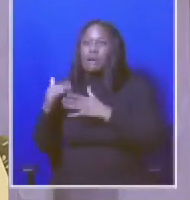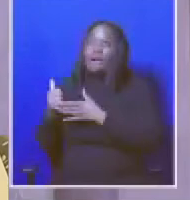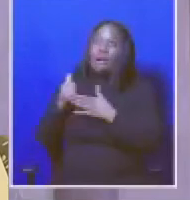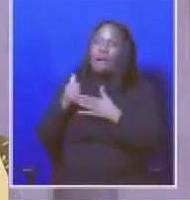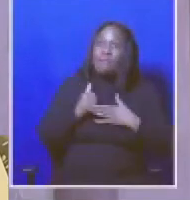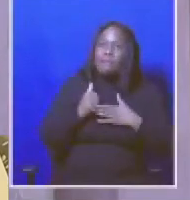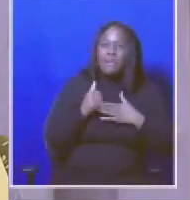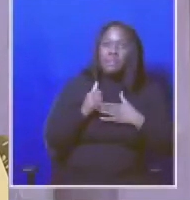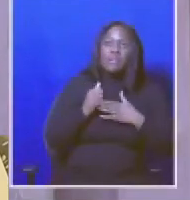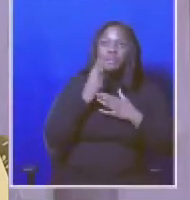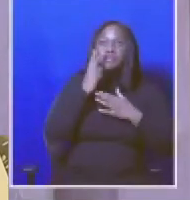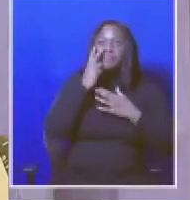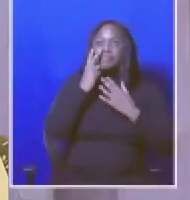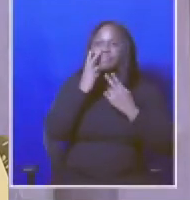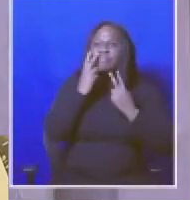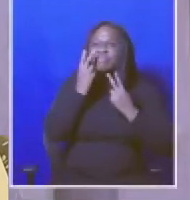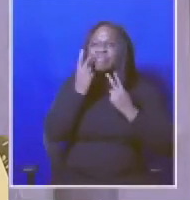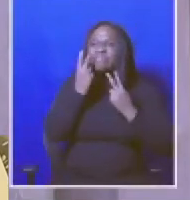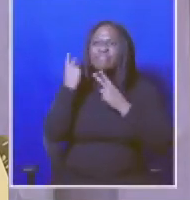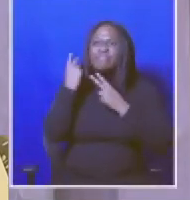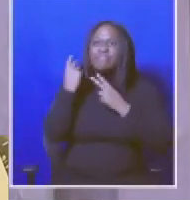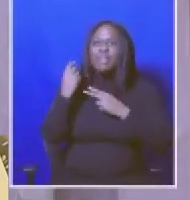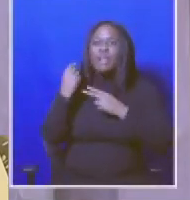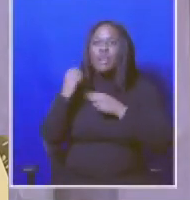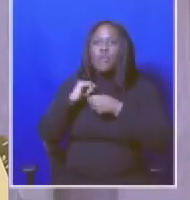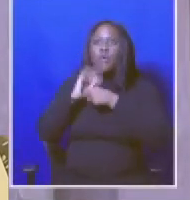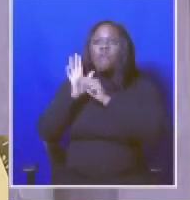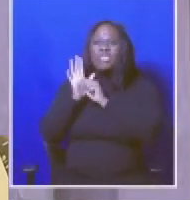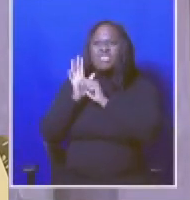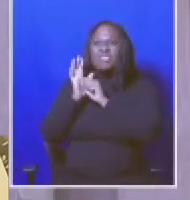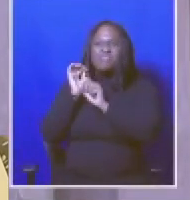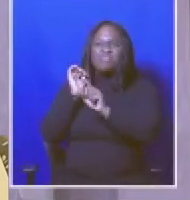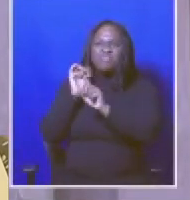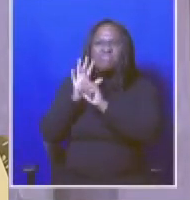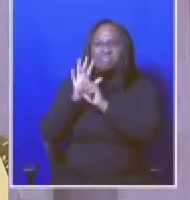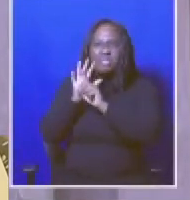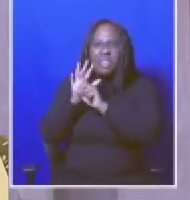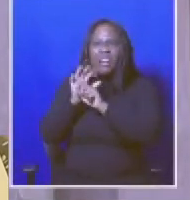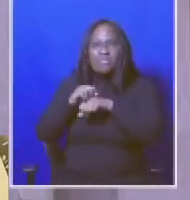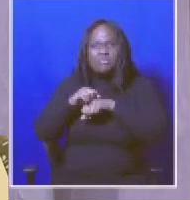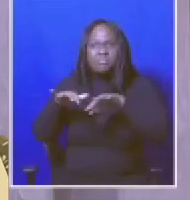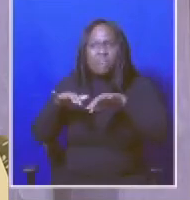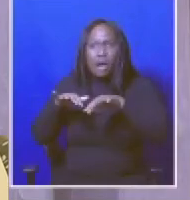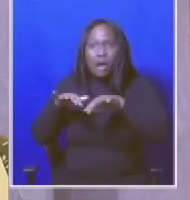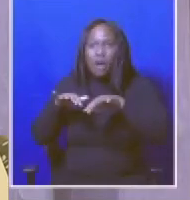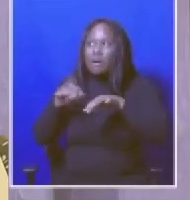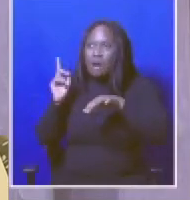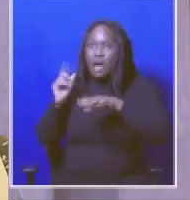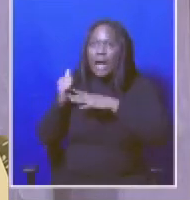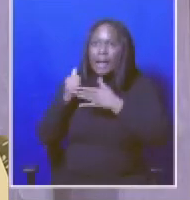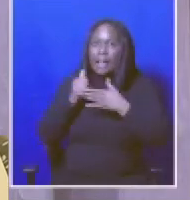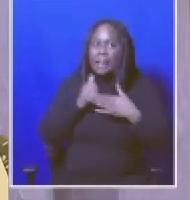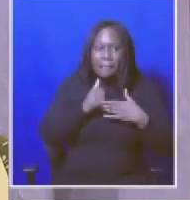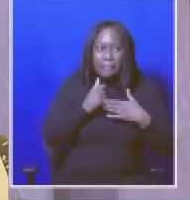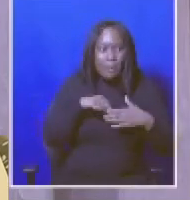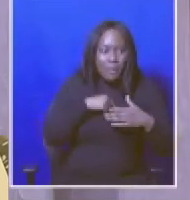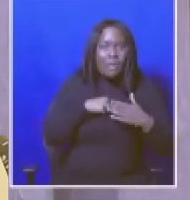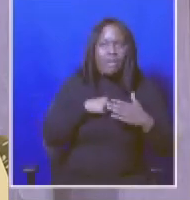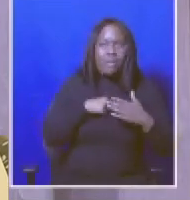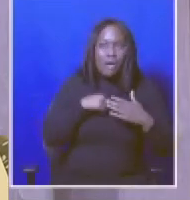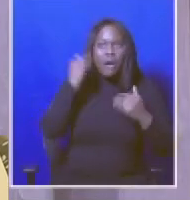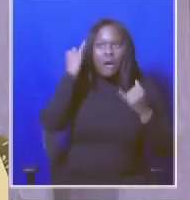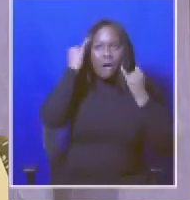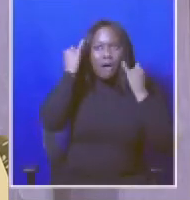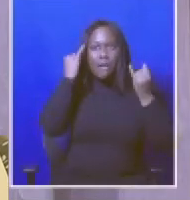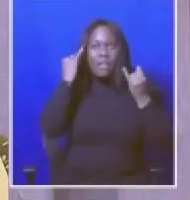COVID-19, we're able to develop interventions because of our science councils. So they are very important